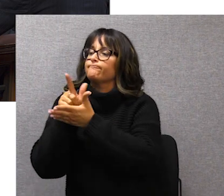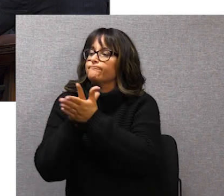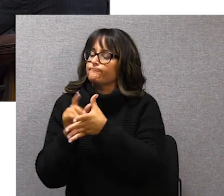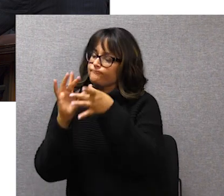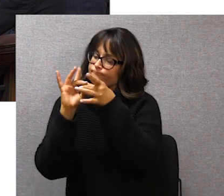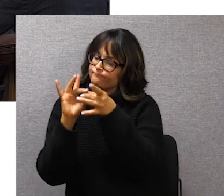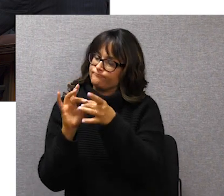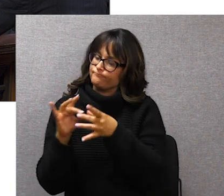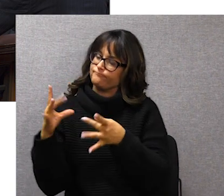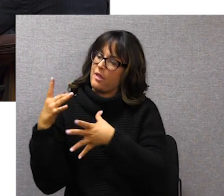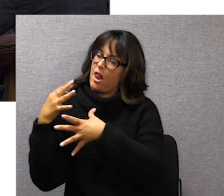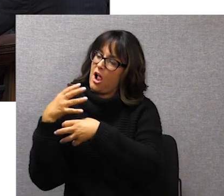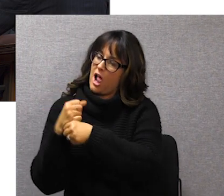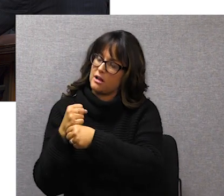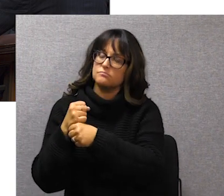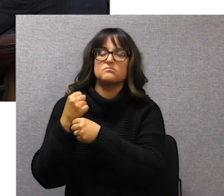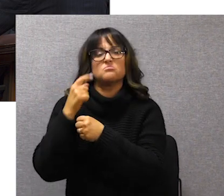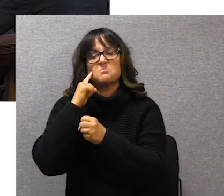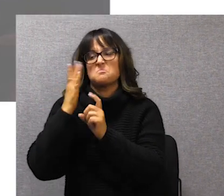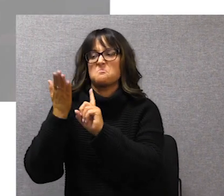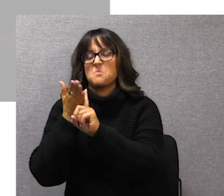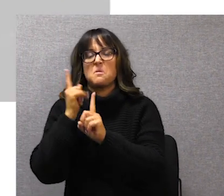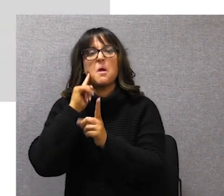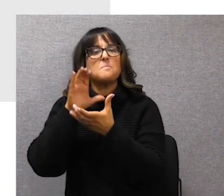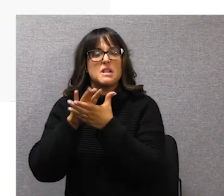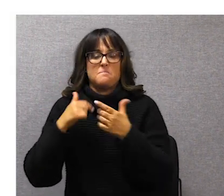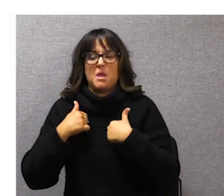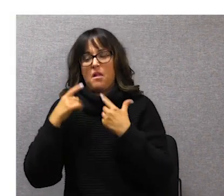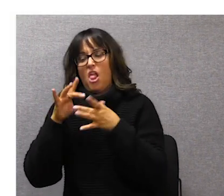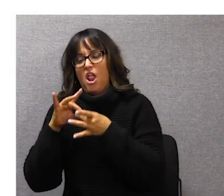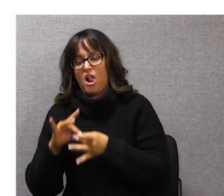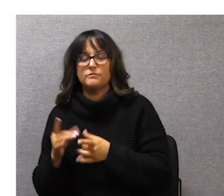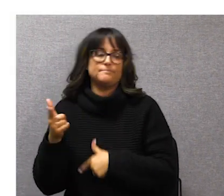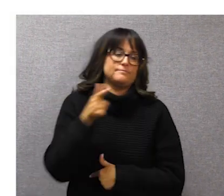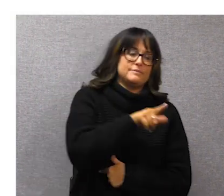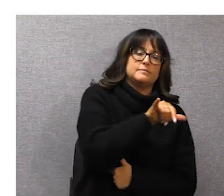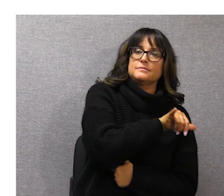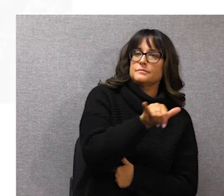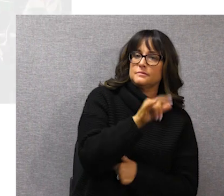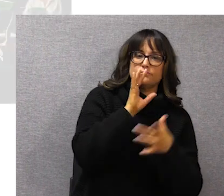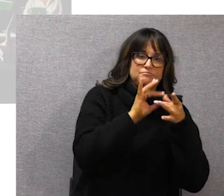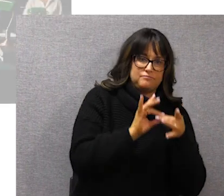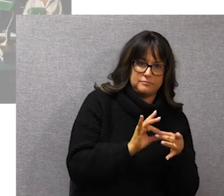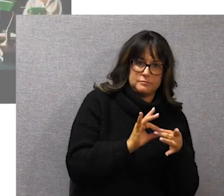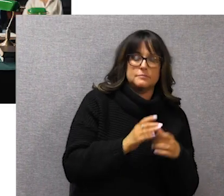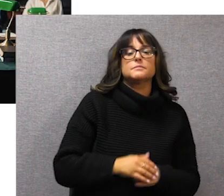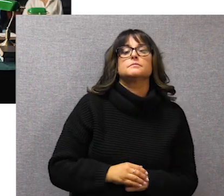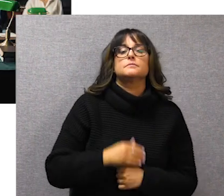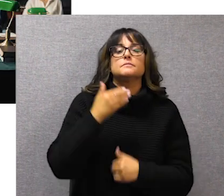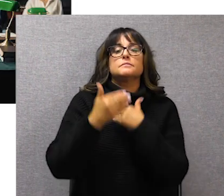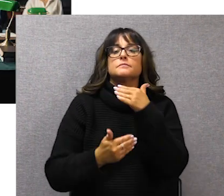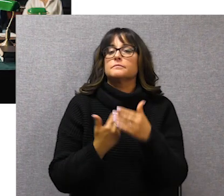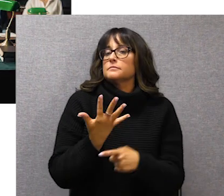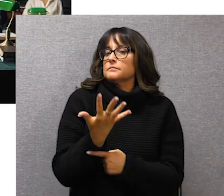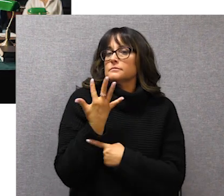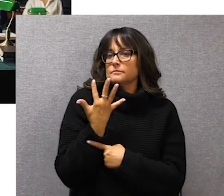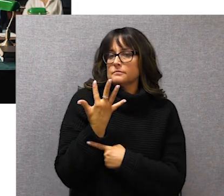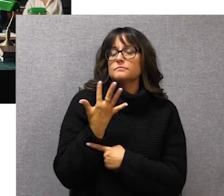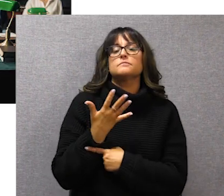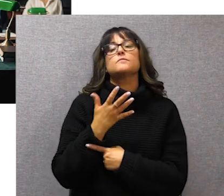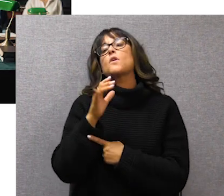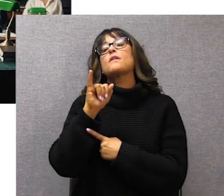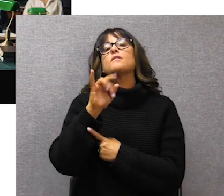jury or judge should believe what they showed in court. Step 5 is jury instruction. The judge will explain